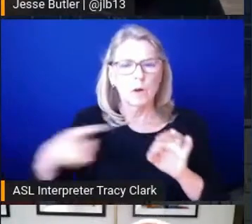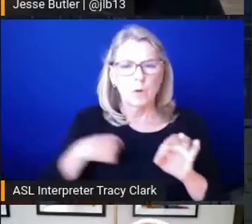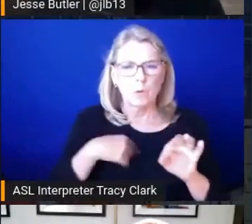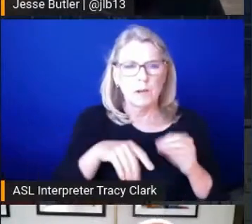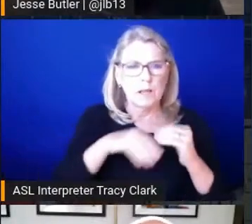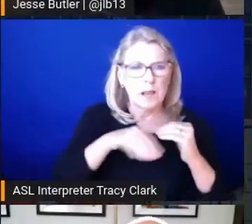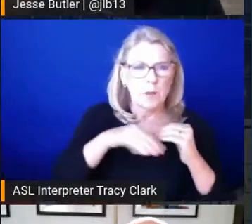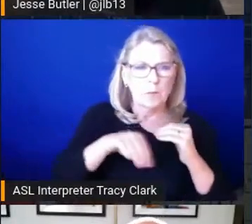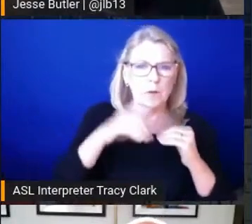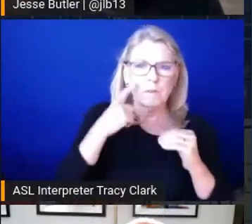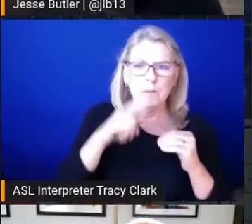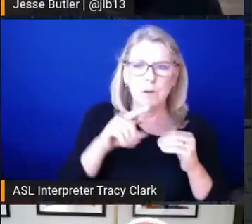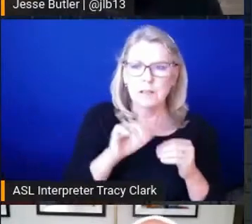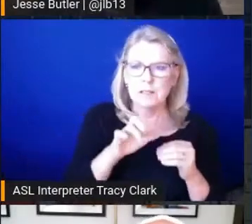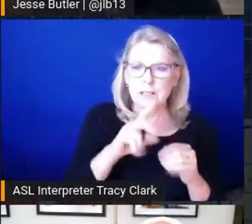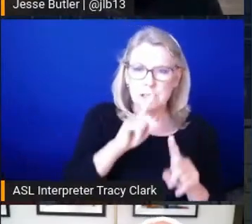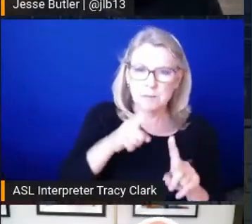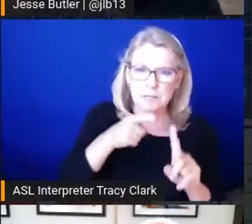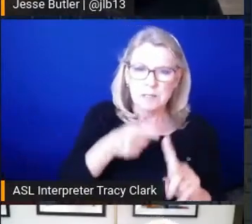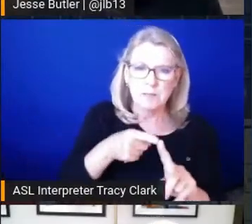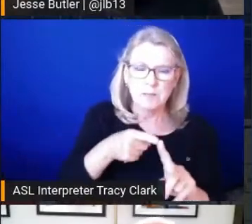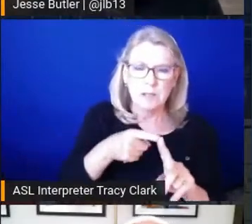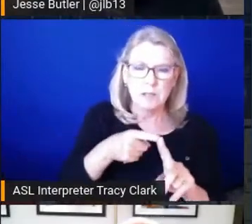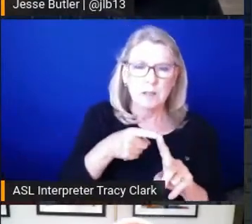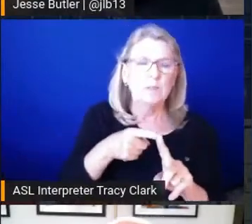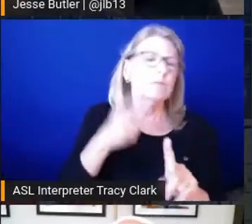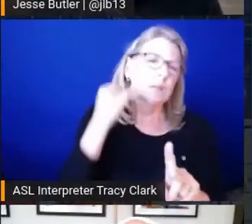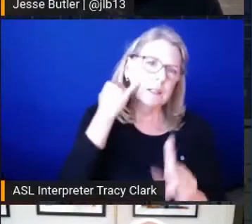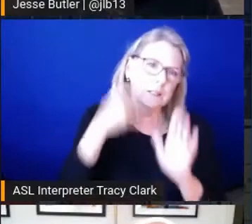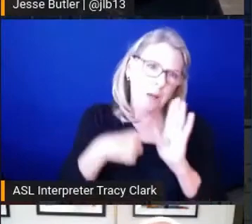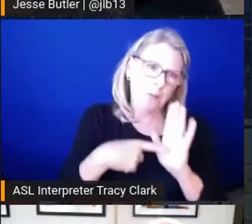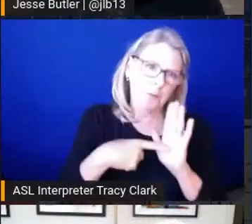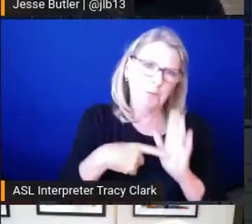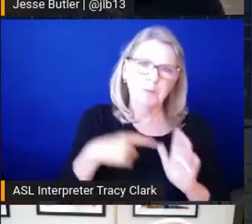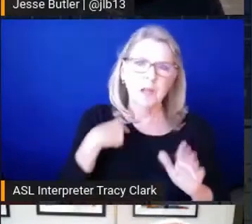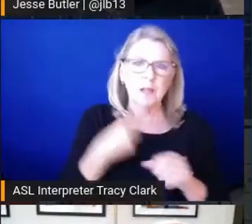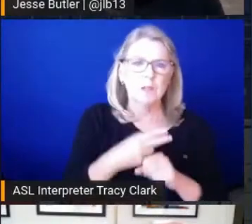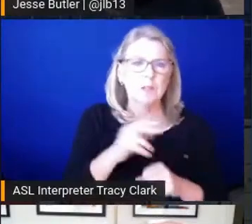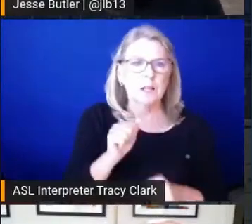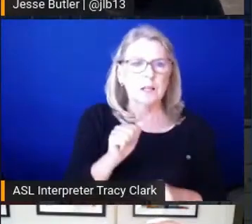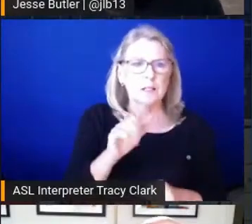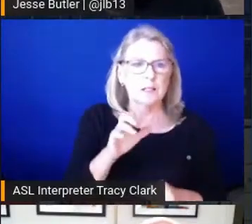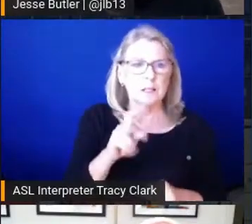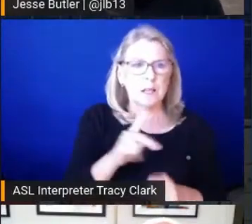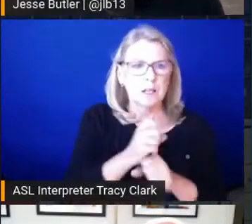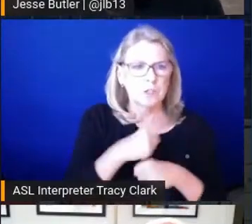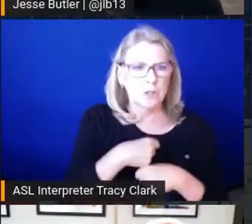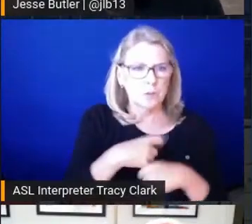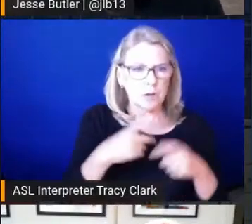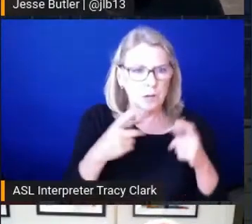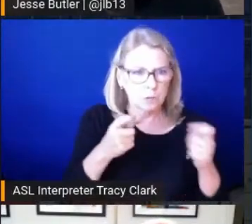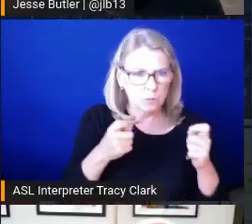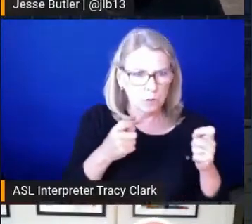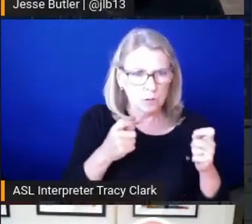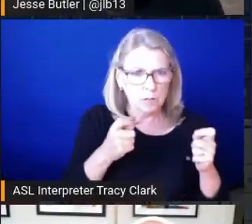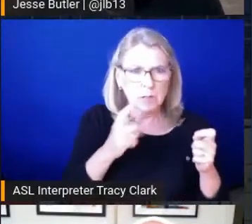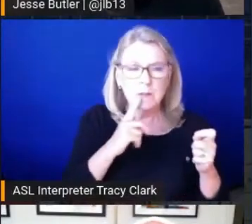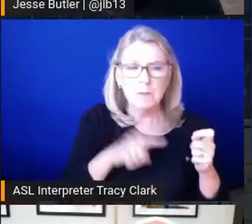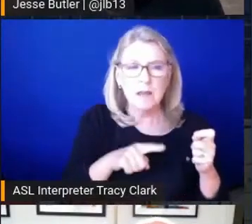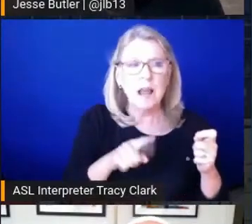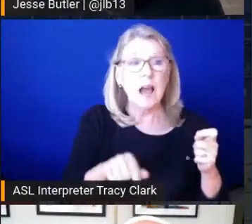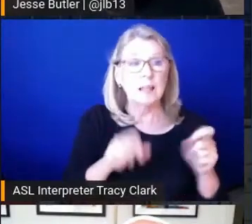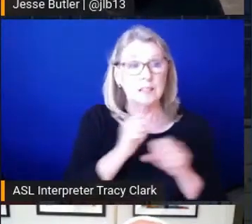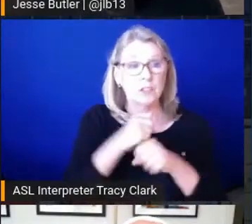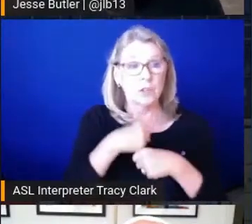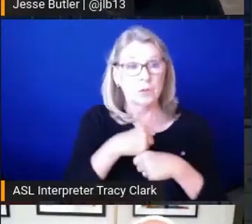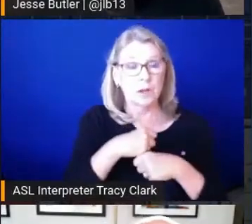instance, if I use the ACK generate controller command, I can generate the controller for S3